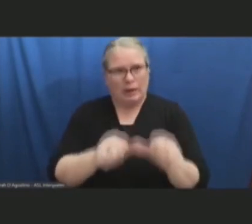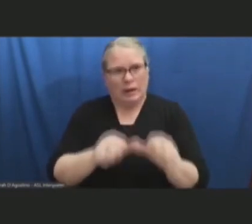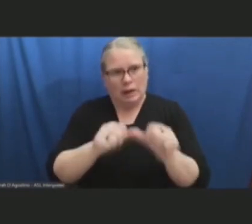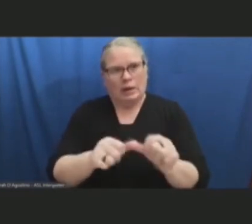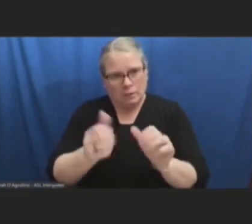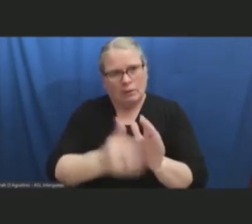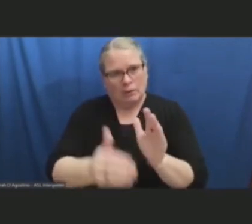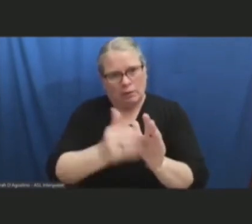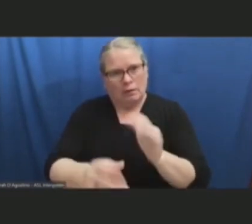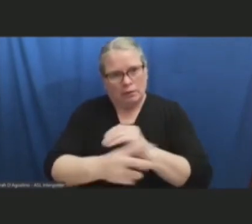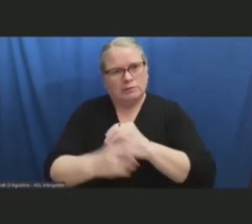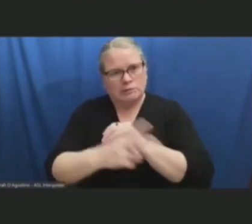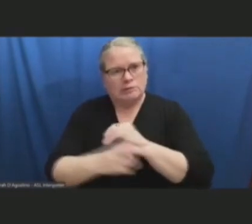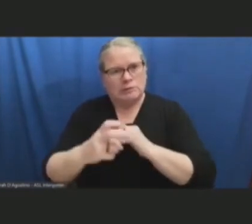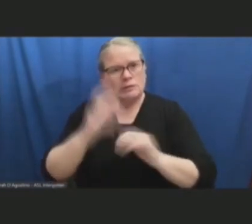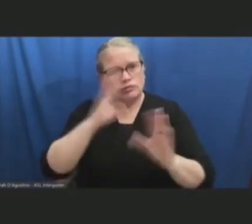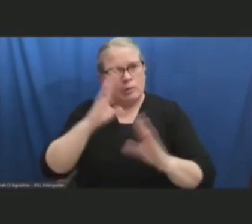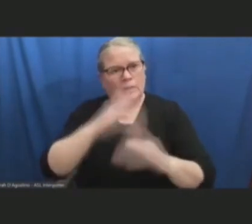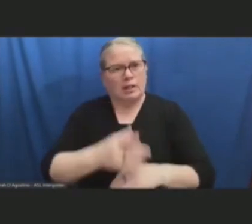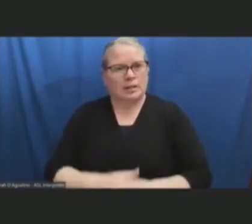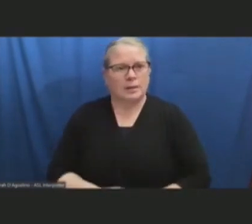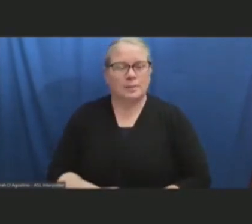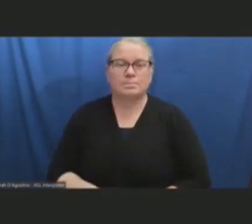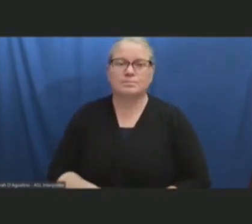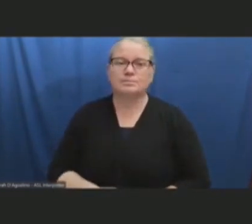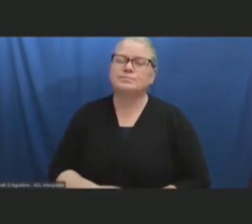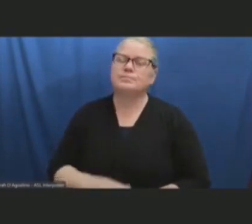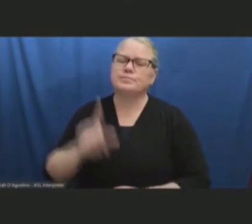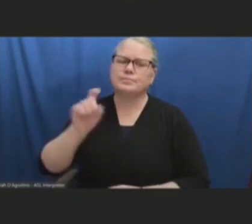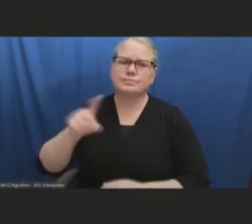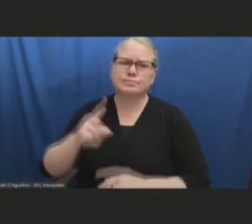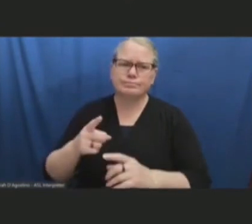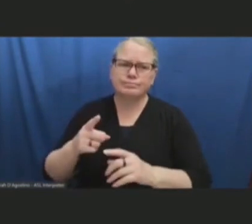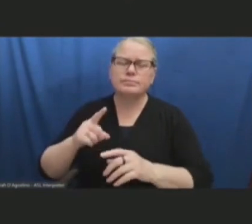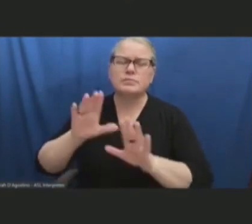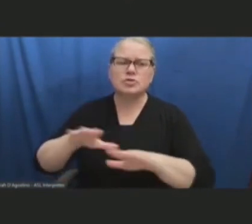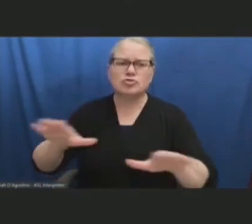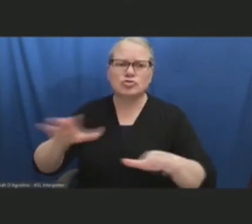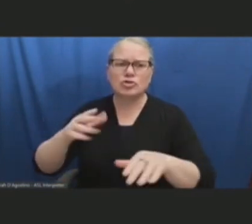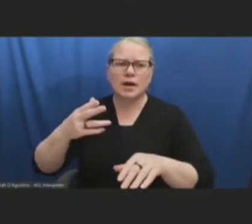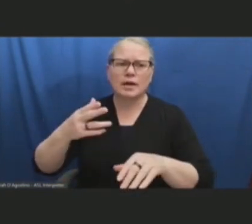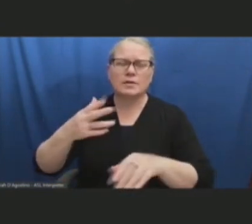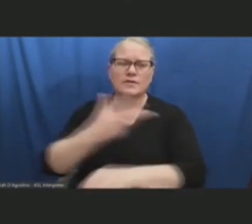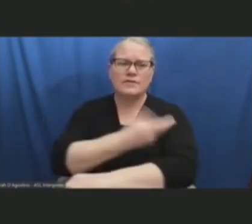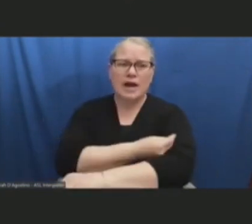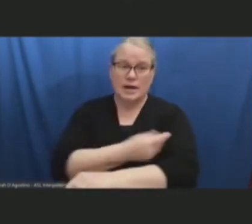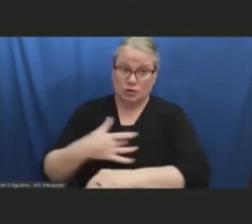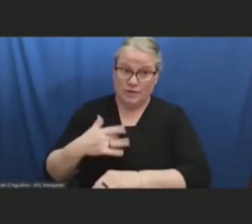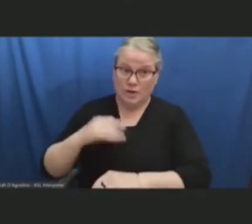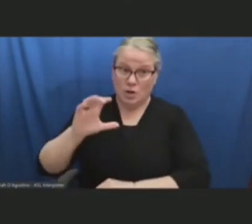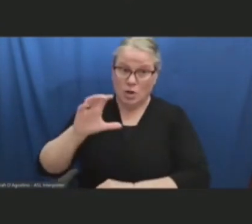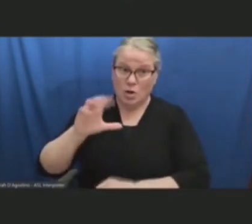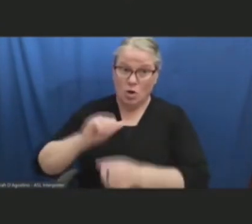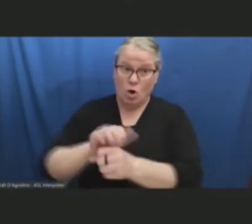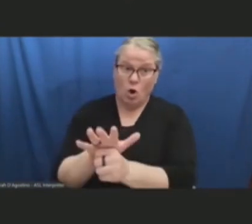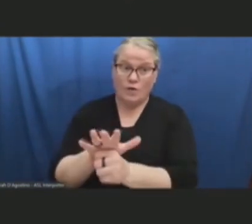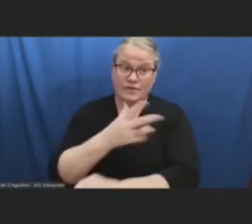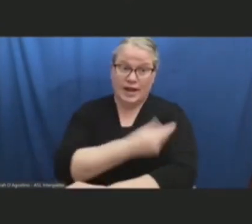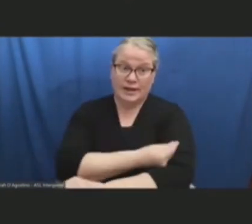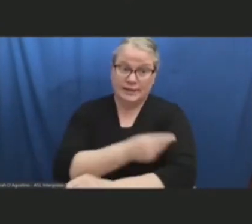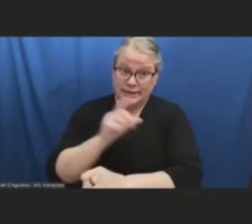on childhood vaccinations, do you think that the COVID-19 vaccine is something that should be